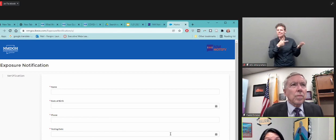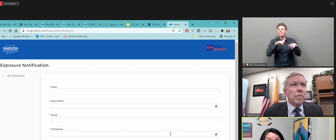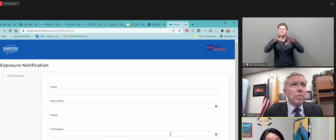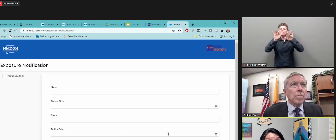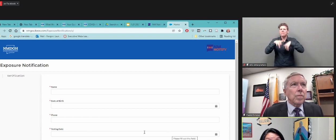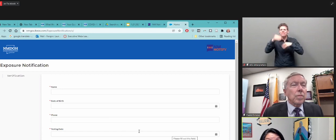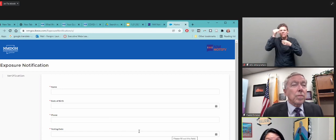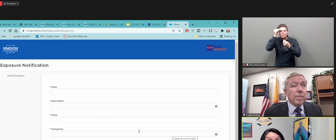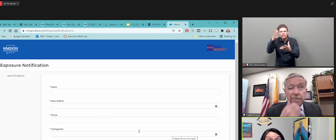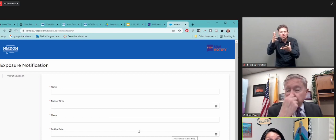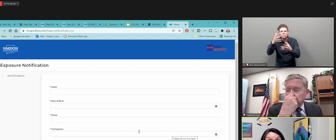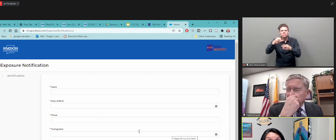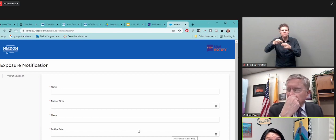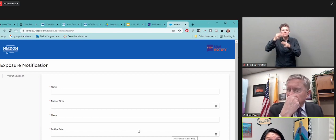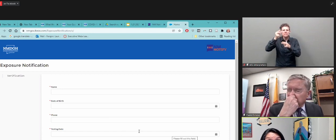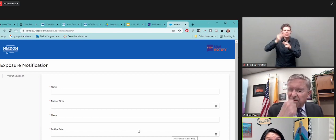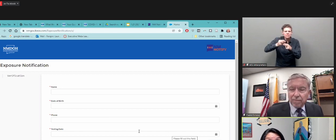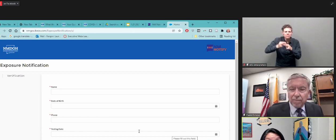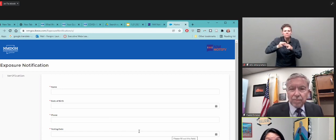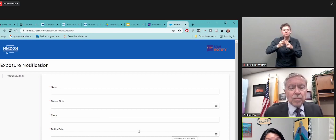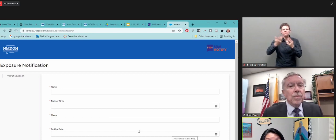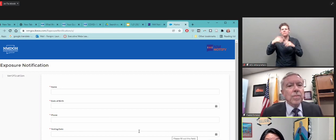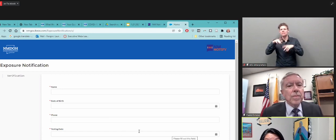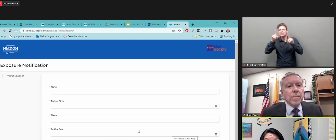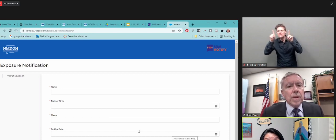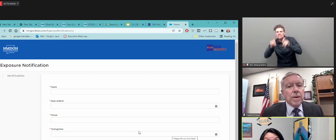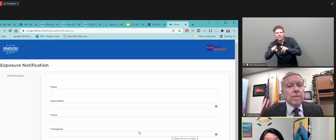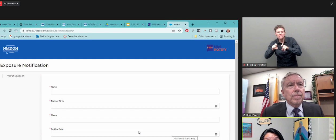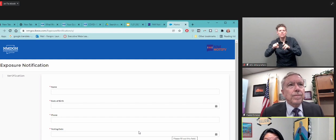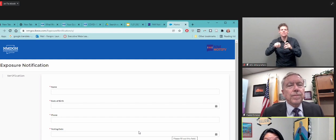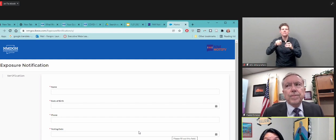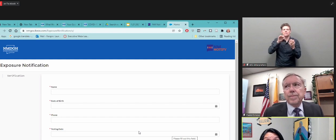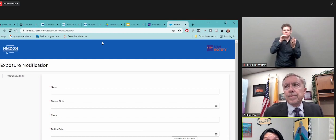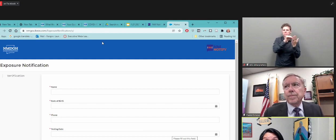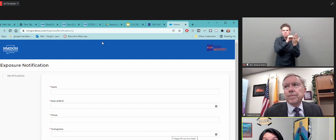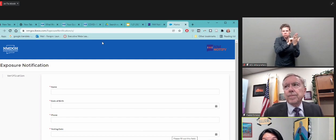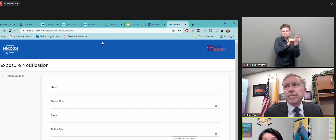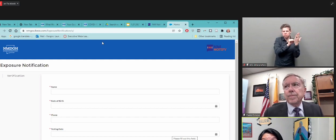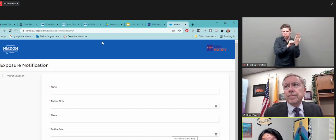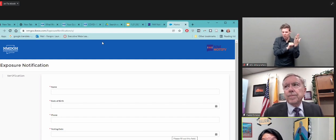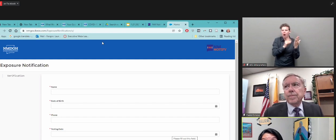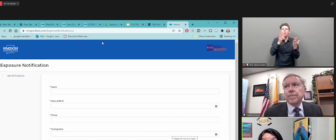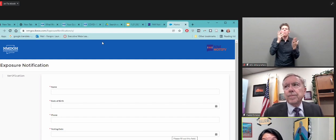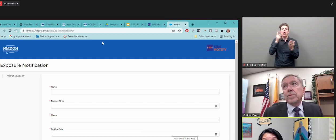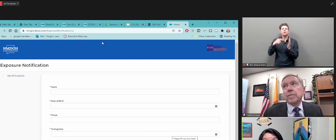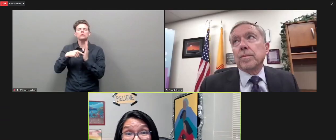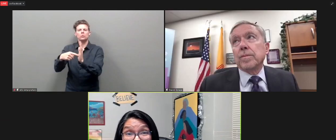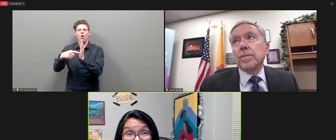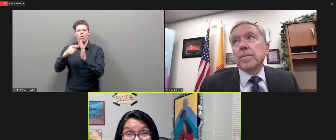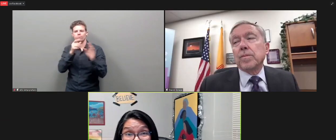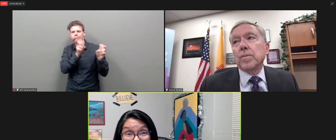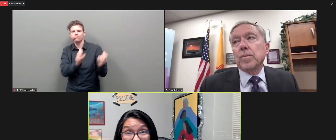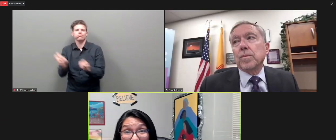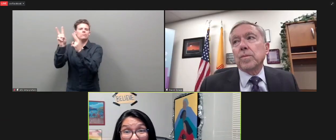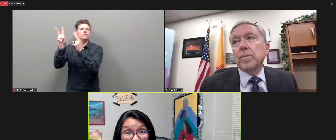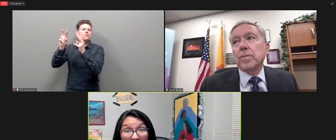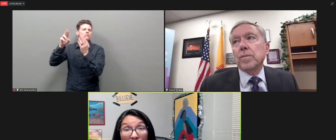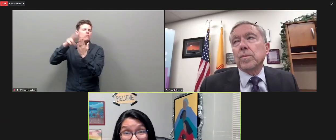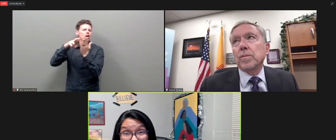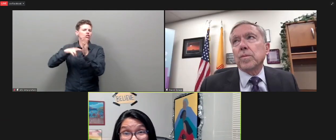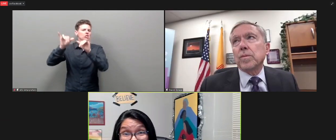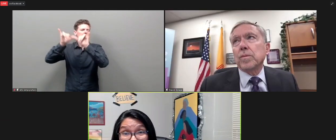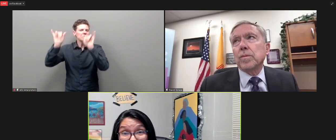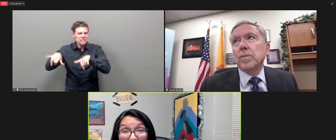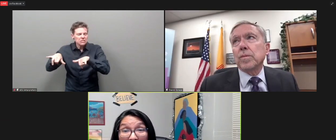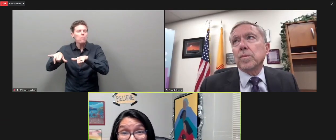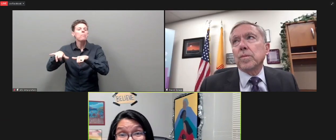got your testing date, and then it registers you on the system as someone who's positive, and then it'll